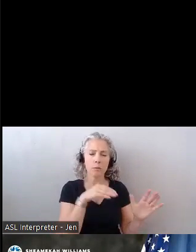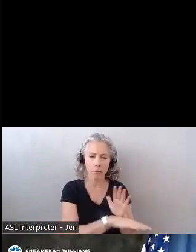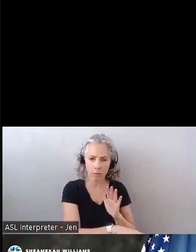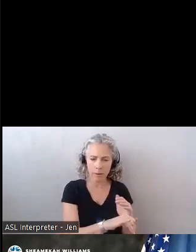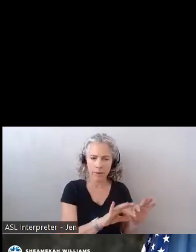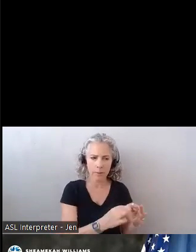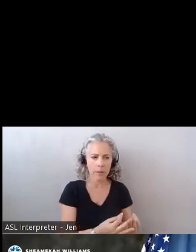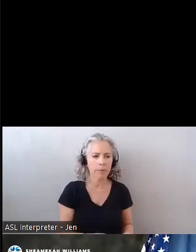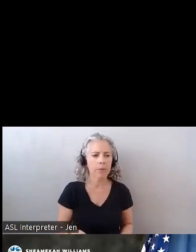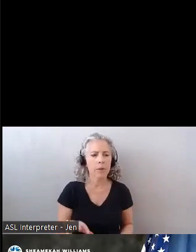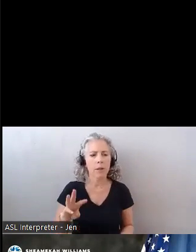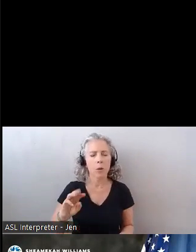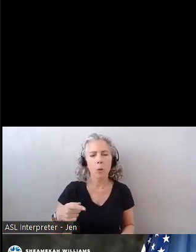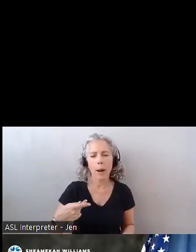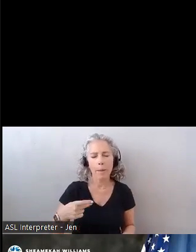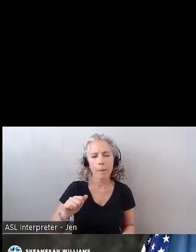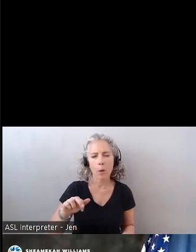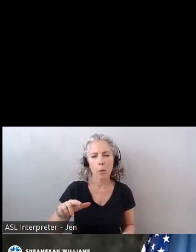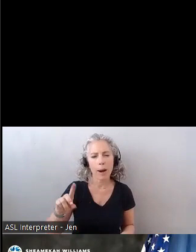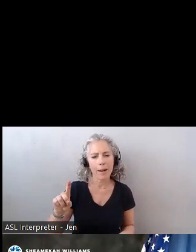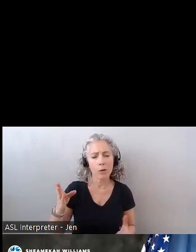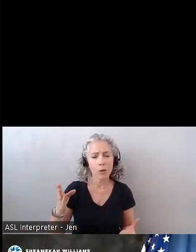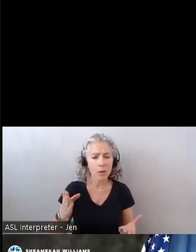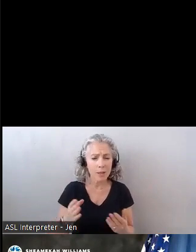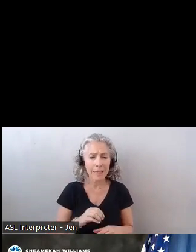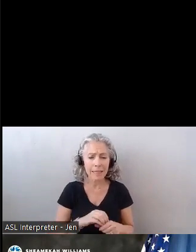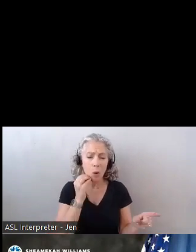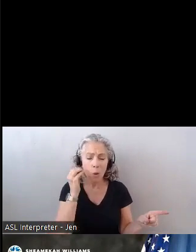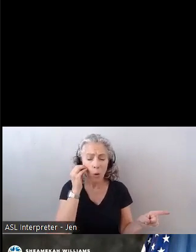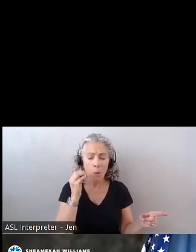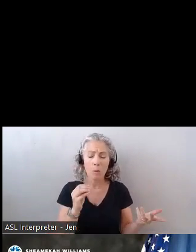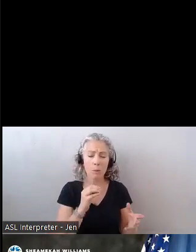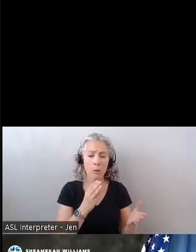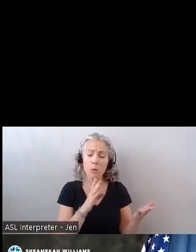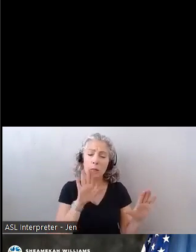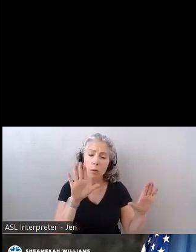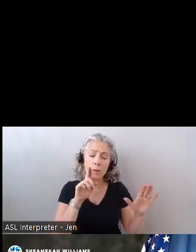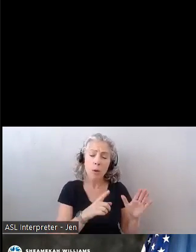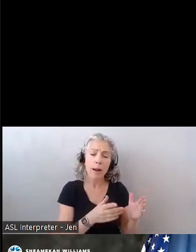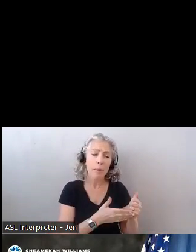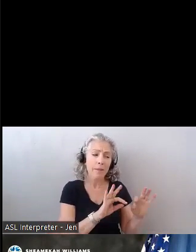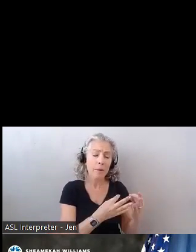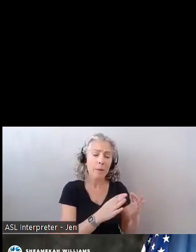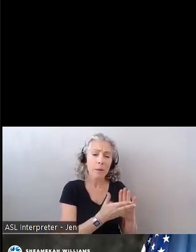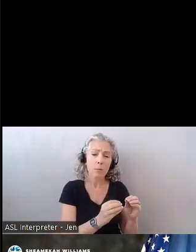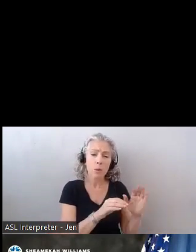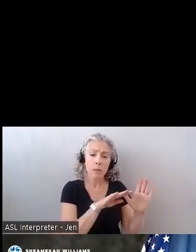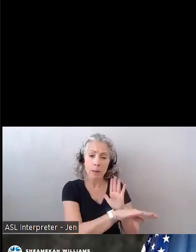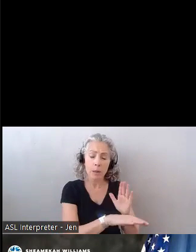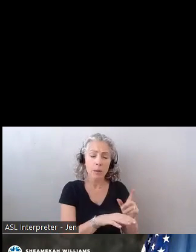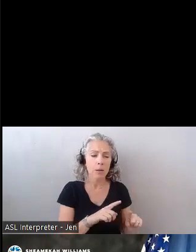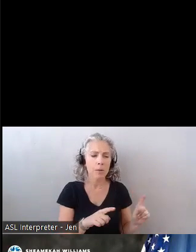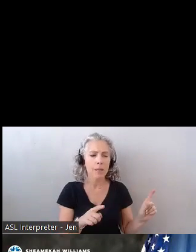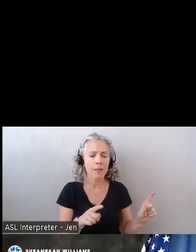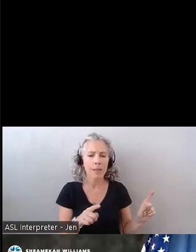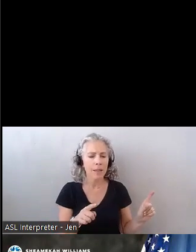fidelity wraparound services and home supports are great services to help families to stabilize, but making sure that from the point of crisis, we're